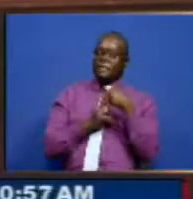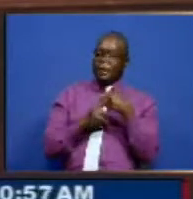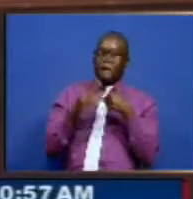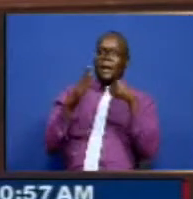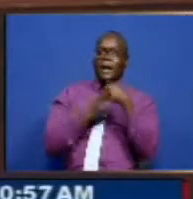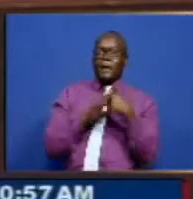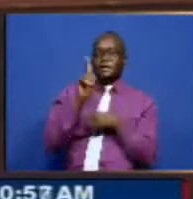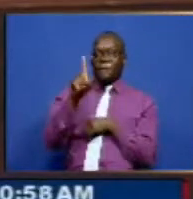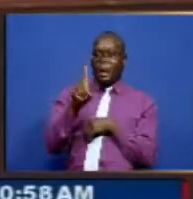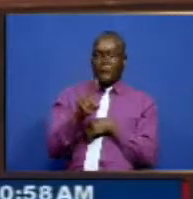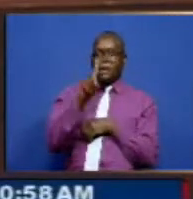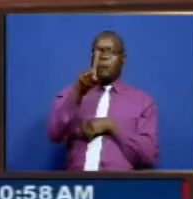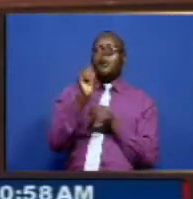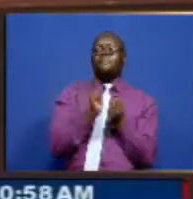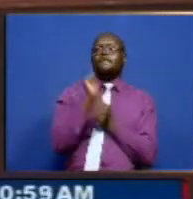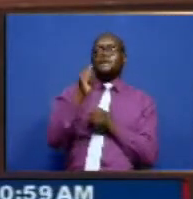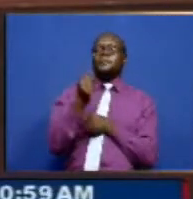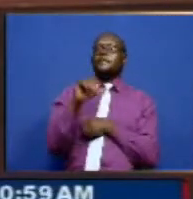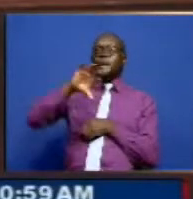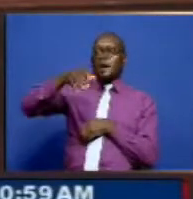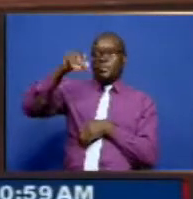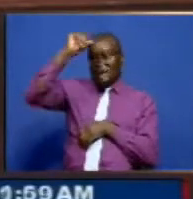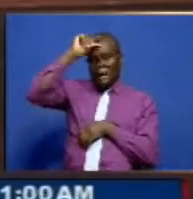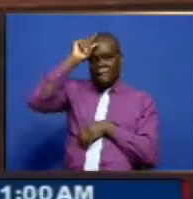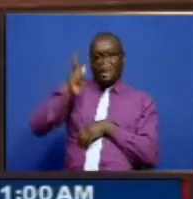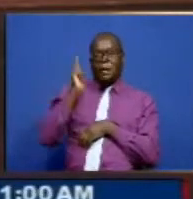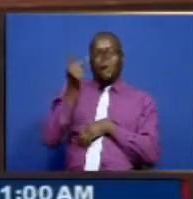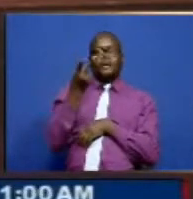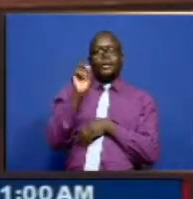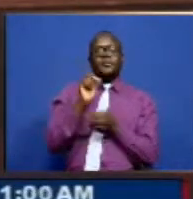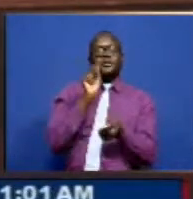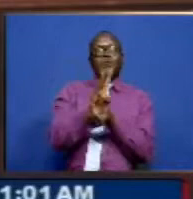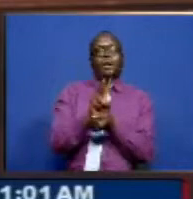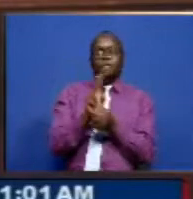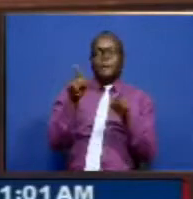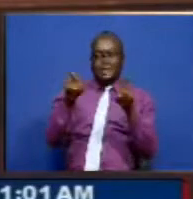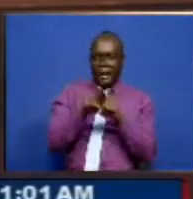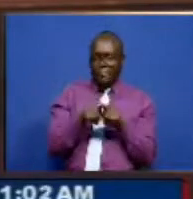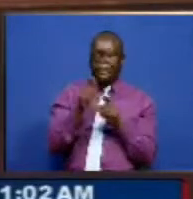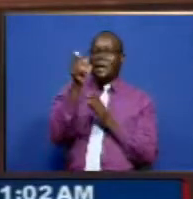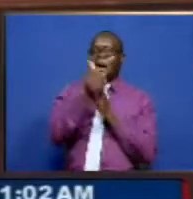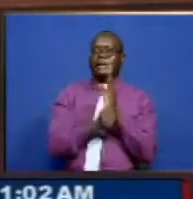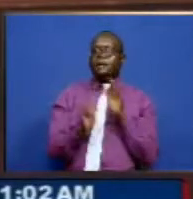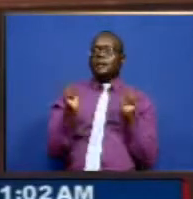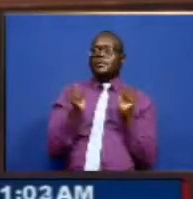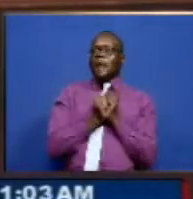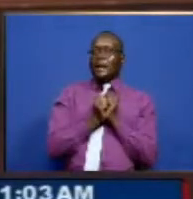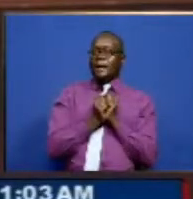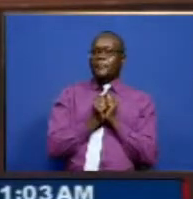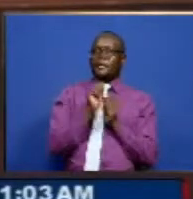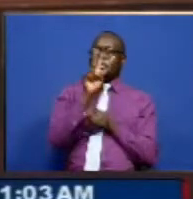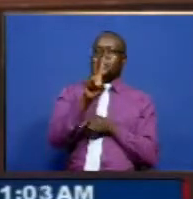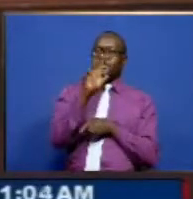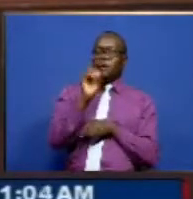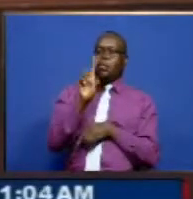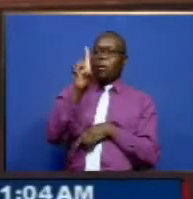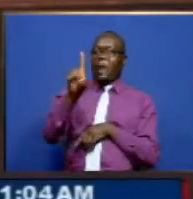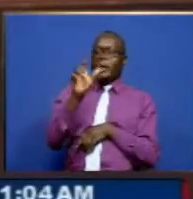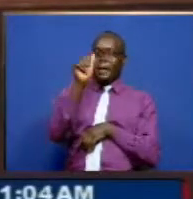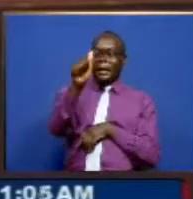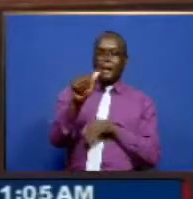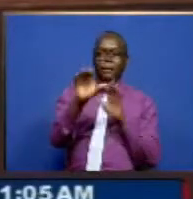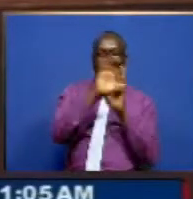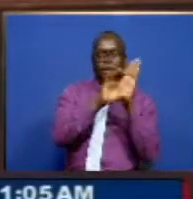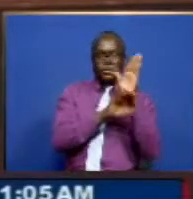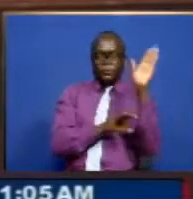91, and 115 of the County Government Act 2012, as well as Article 10 and 201A of the